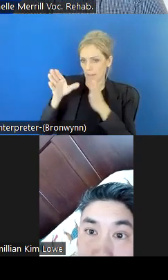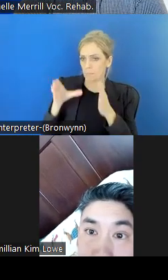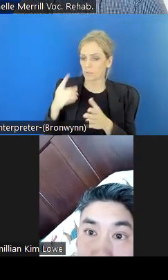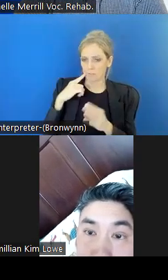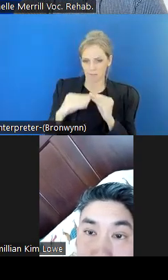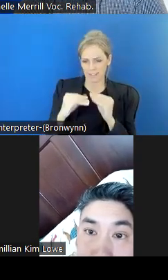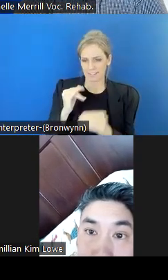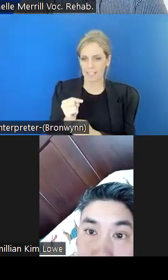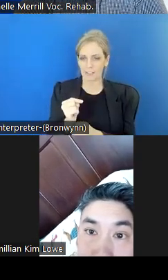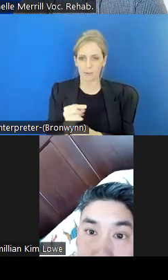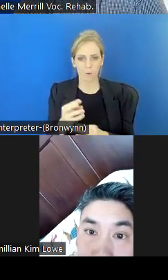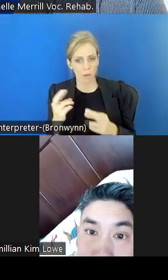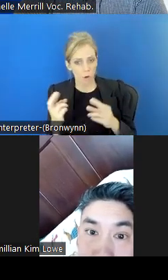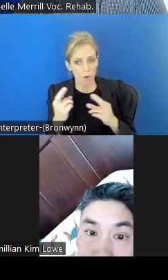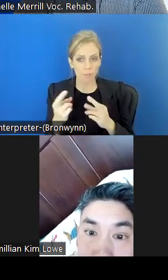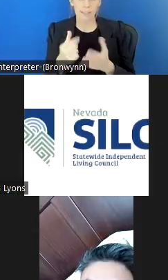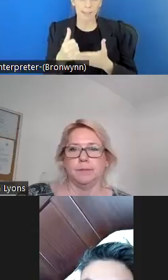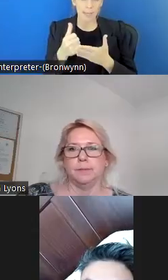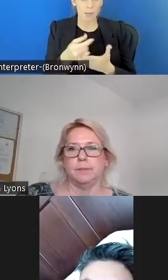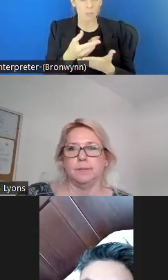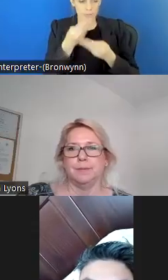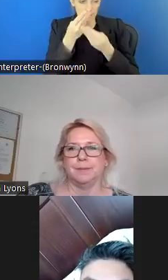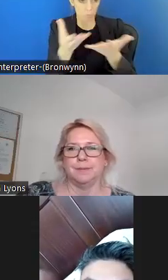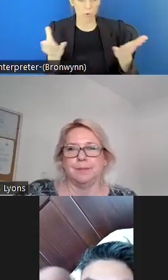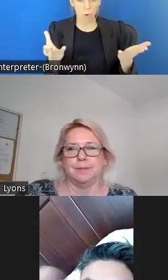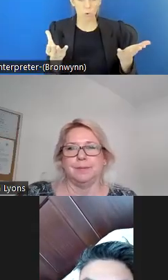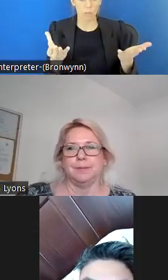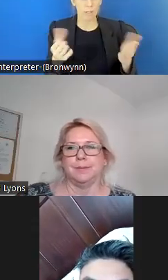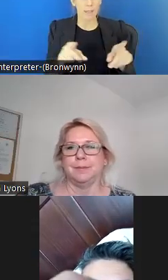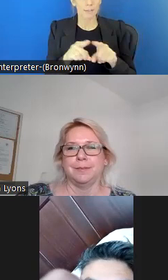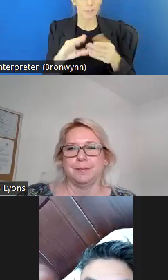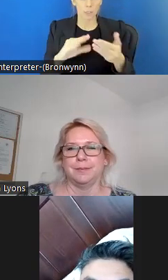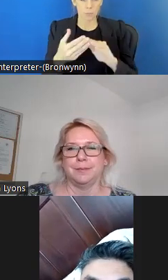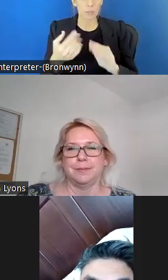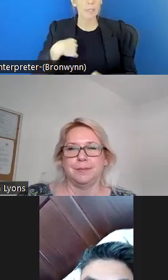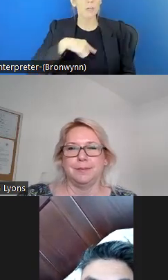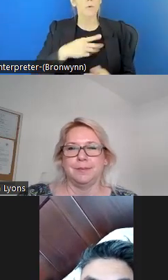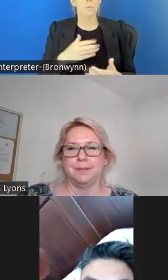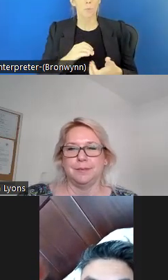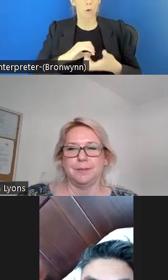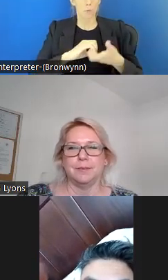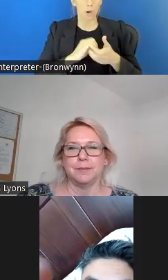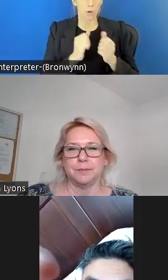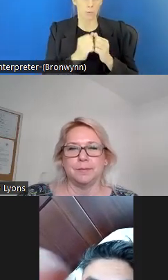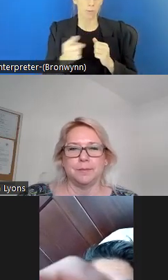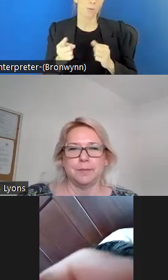So I hope that that helps the community to know that we want to be your partner in making this the best website we can.